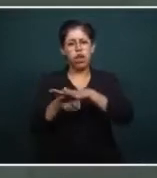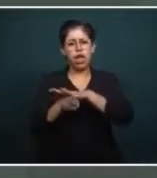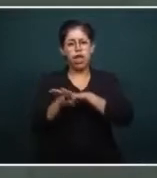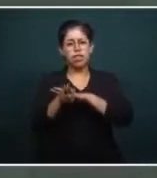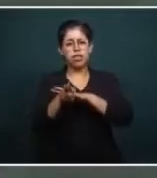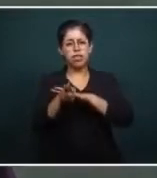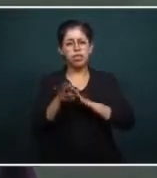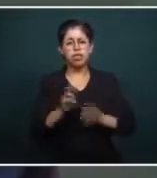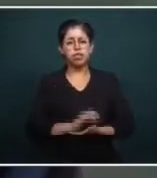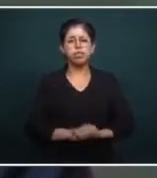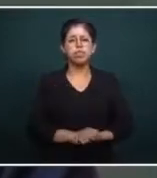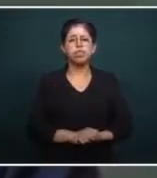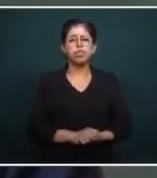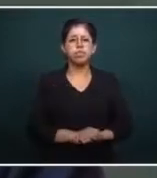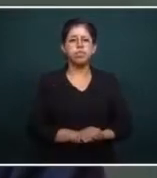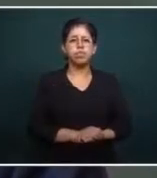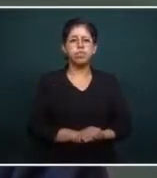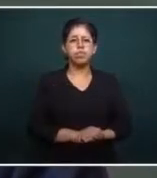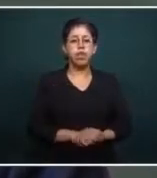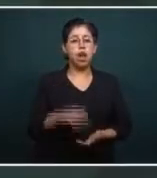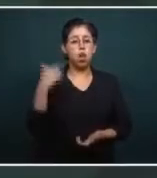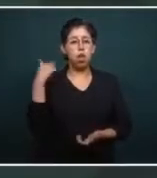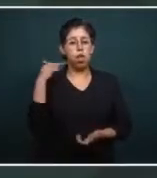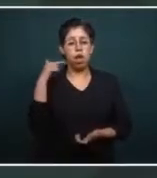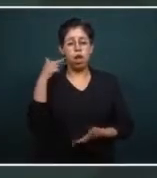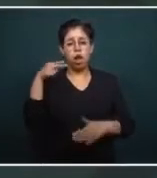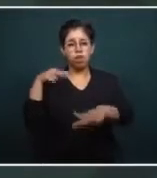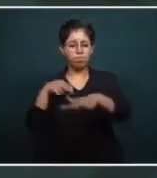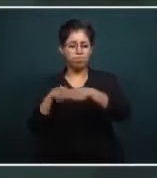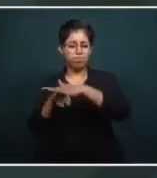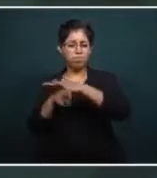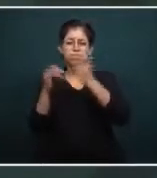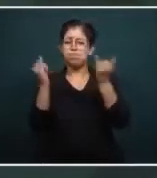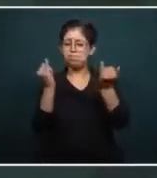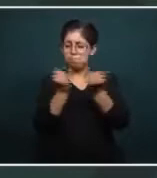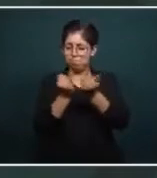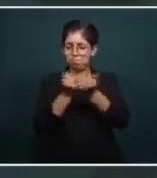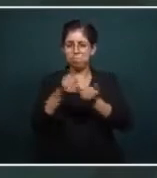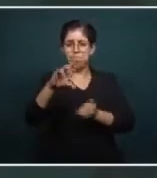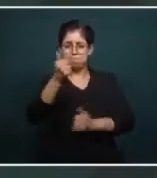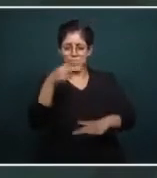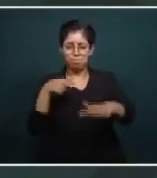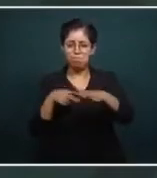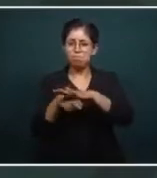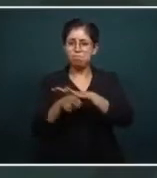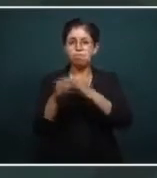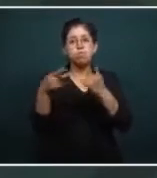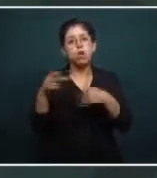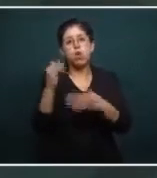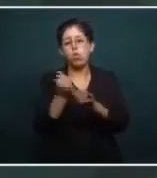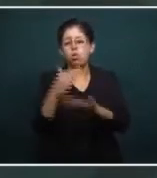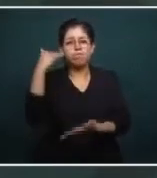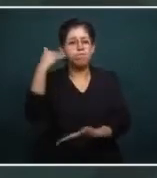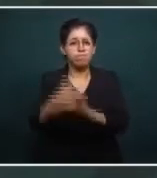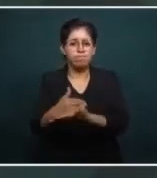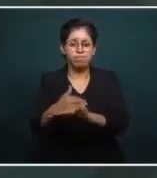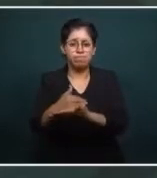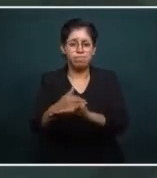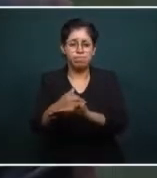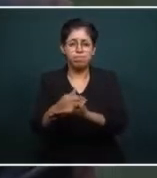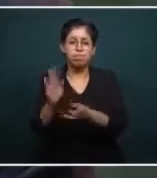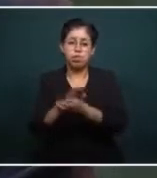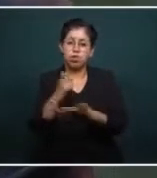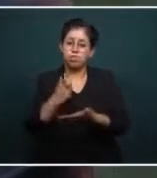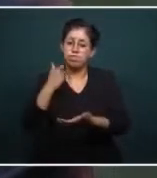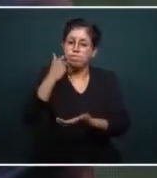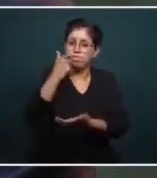zona conurbada of this de zone Guadalajara. of Guadalajara. Ahí se tomó la decisión And that one we took the de decision invertir to